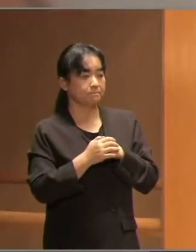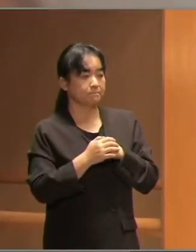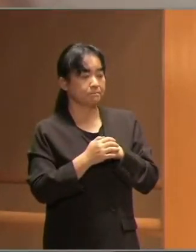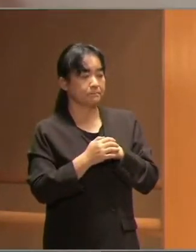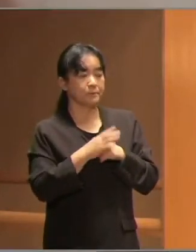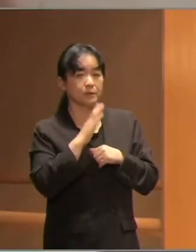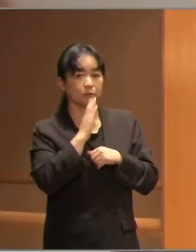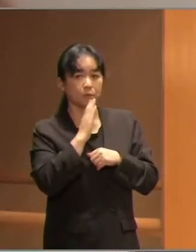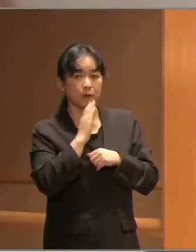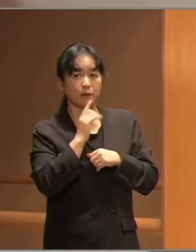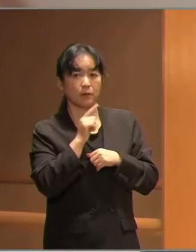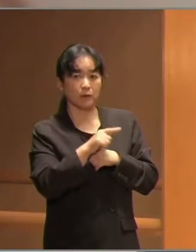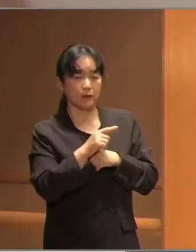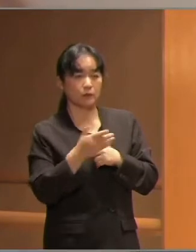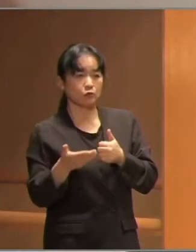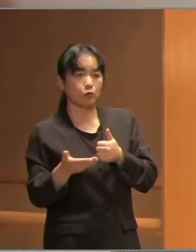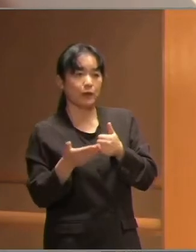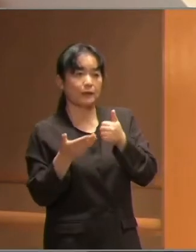of the paper.